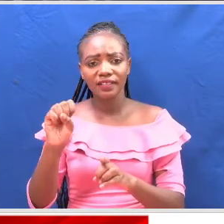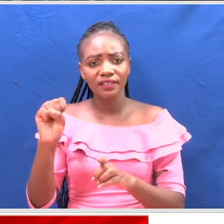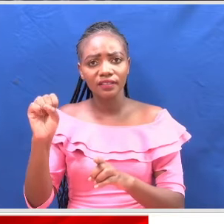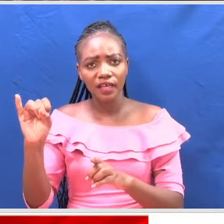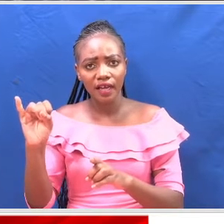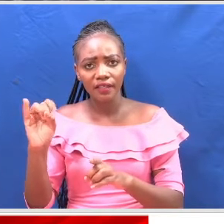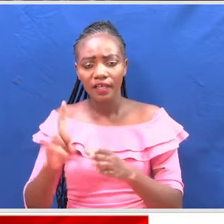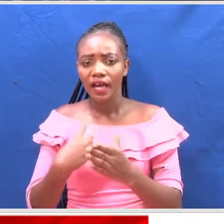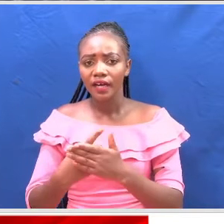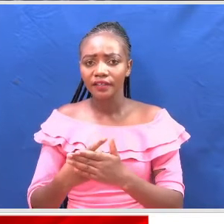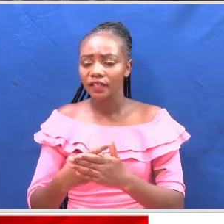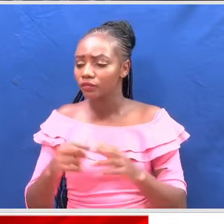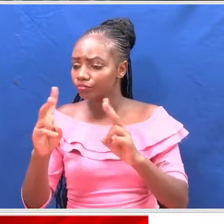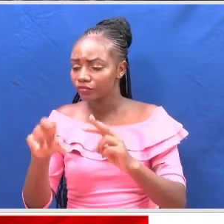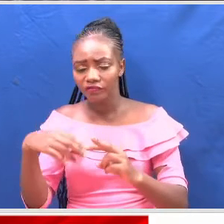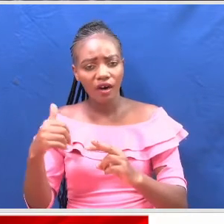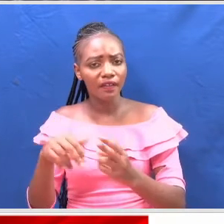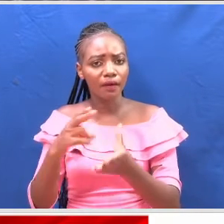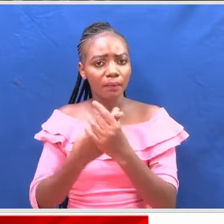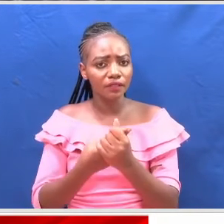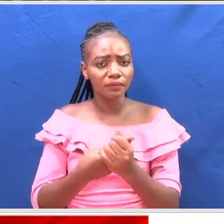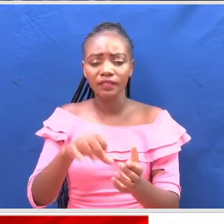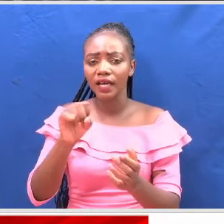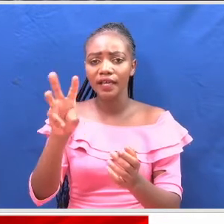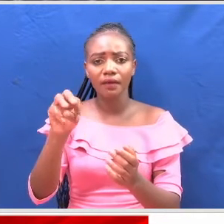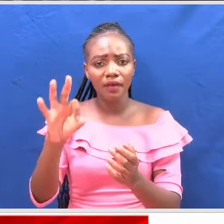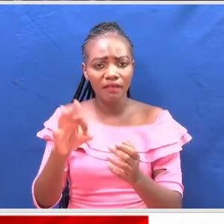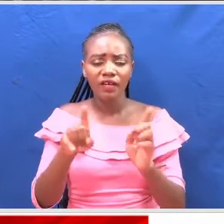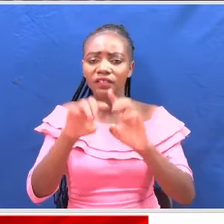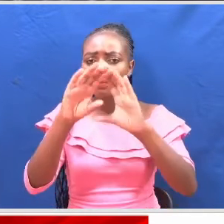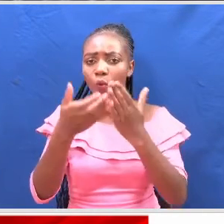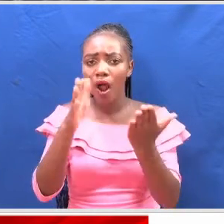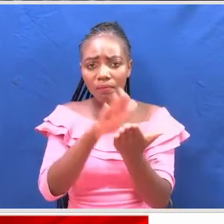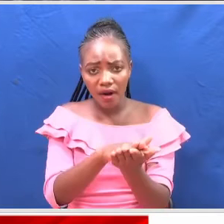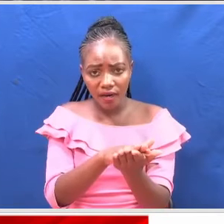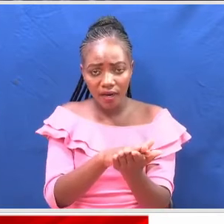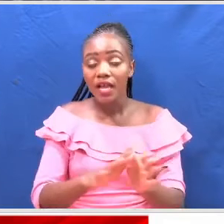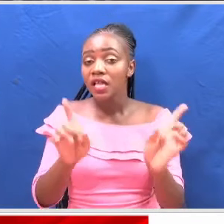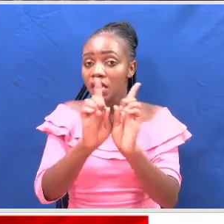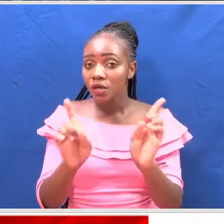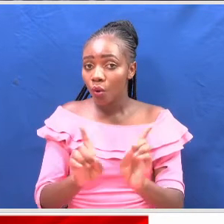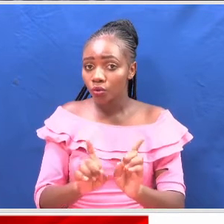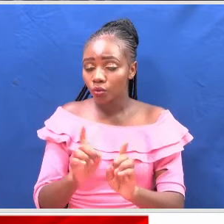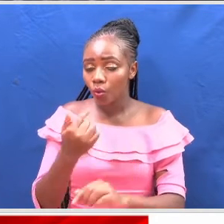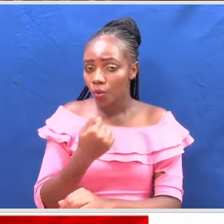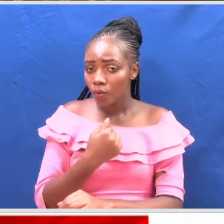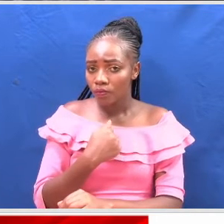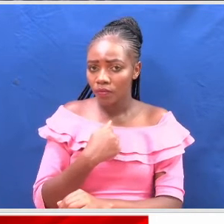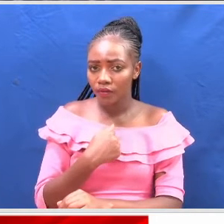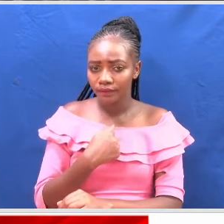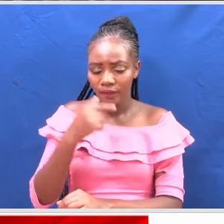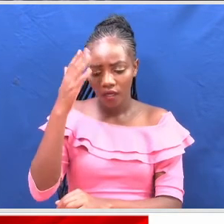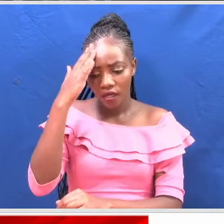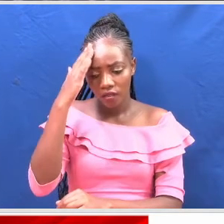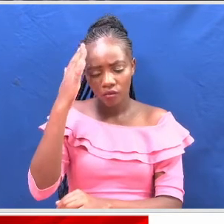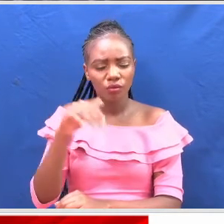go to the World Bank and to the IMF. And an objective observer would say that we